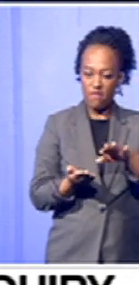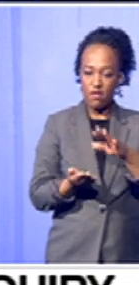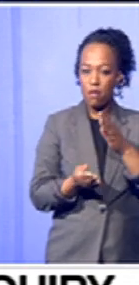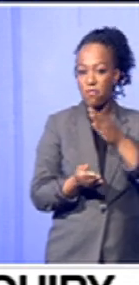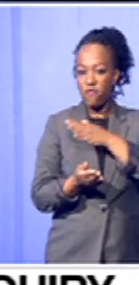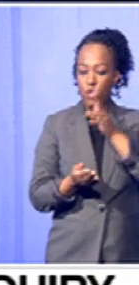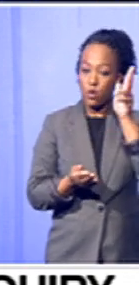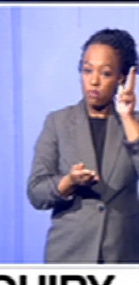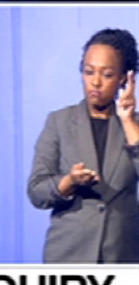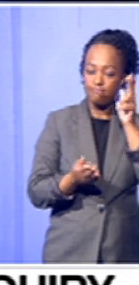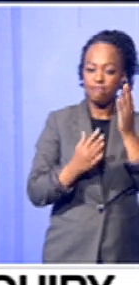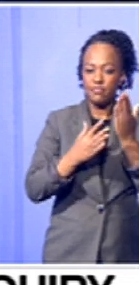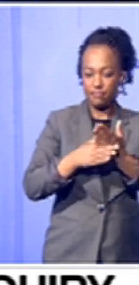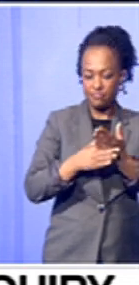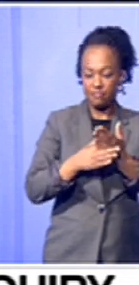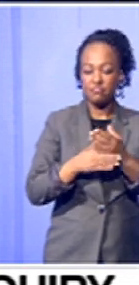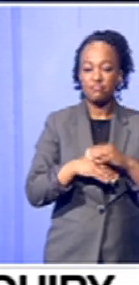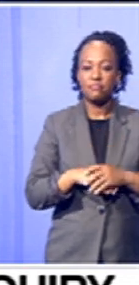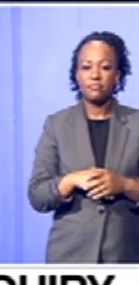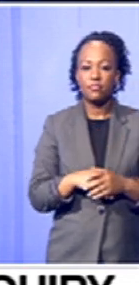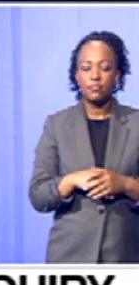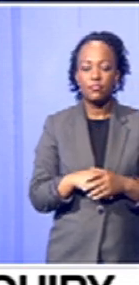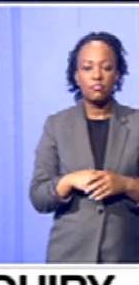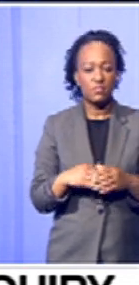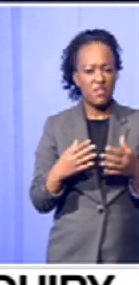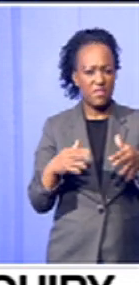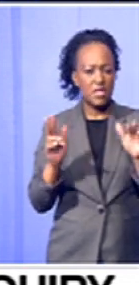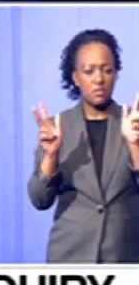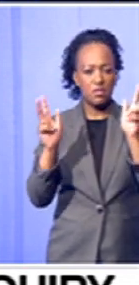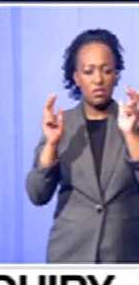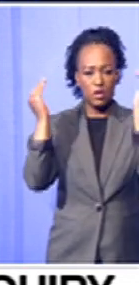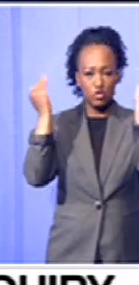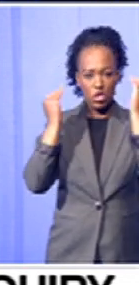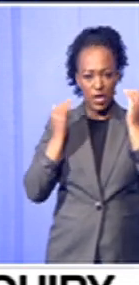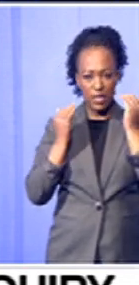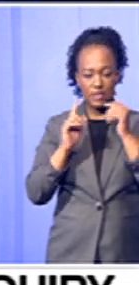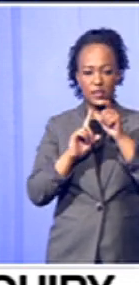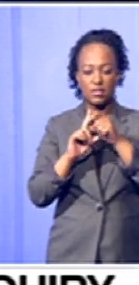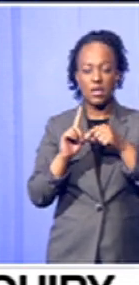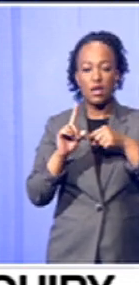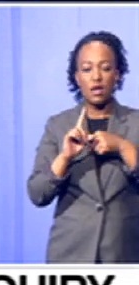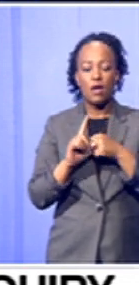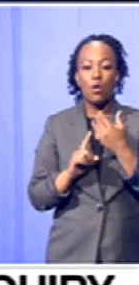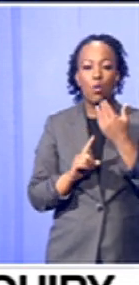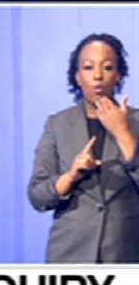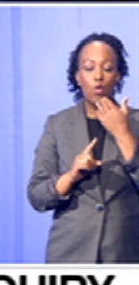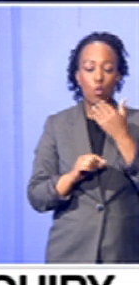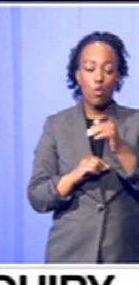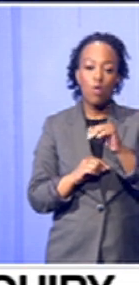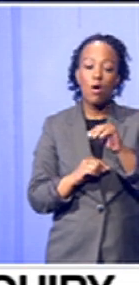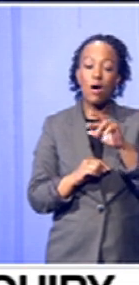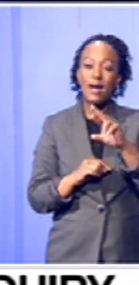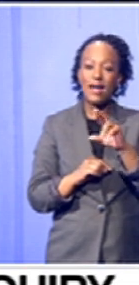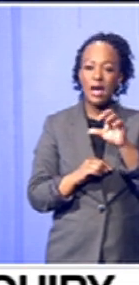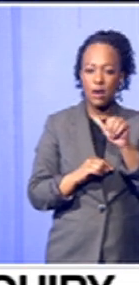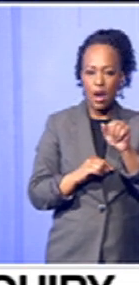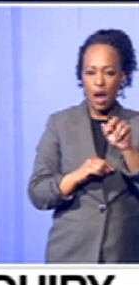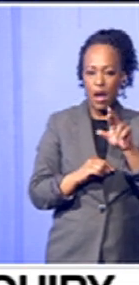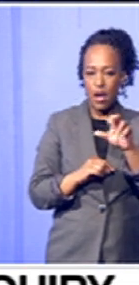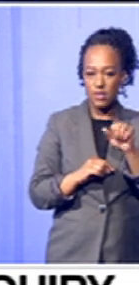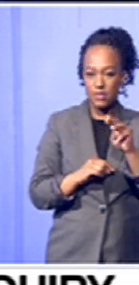are hearing the case, which is headed by Justice Nathan Erasmus. Her application